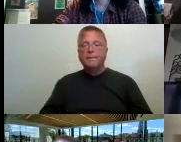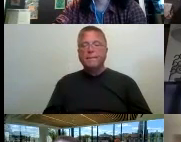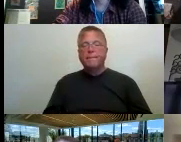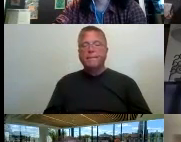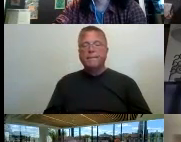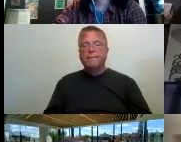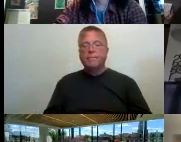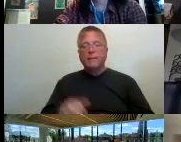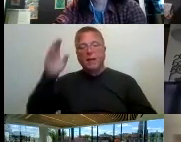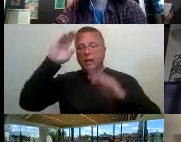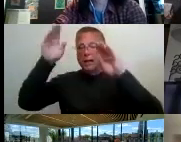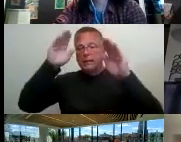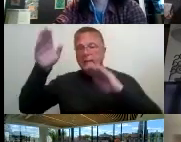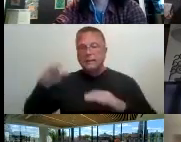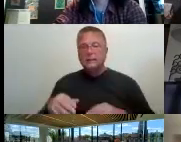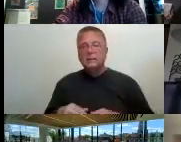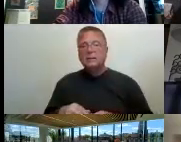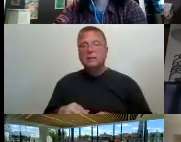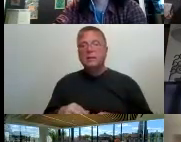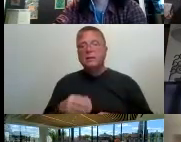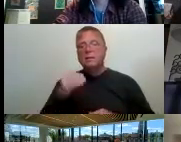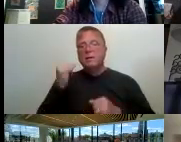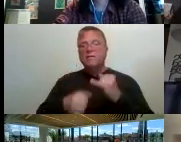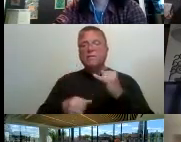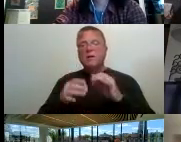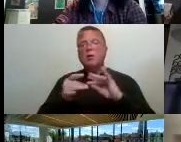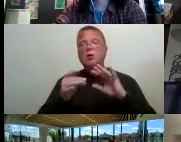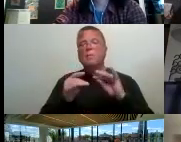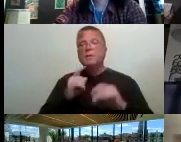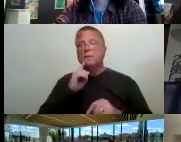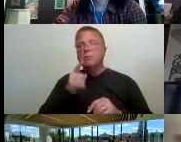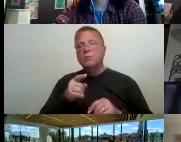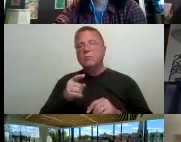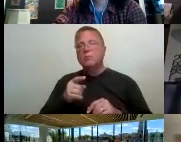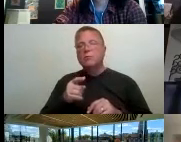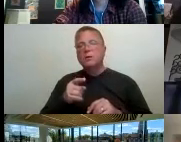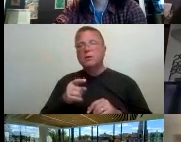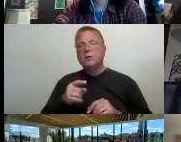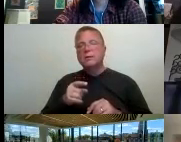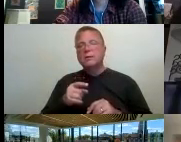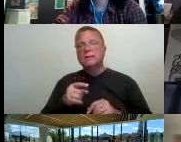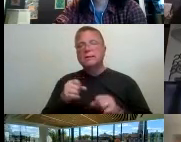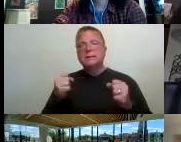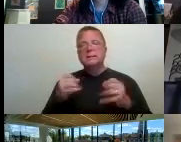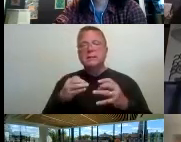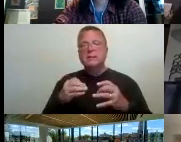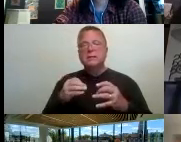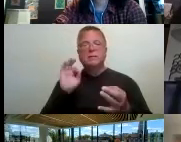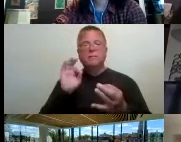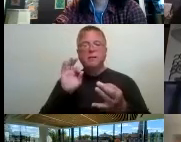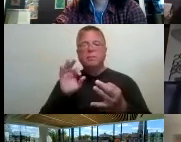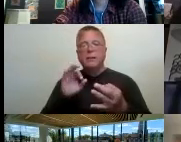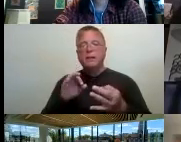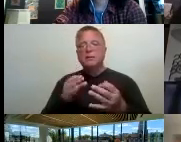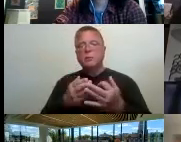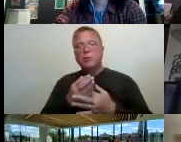Hey guys, my final comments. I'm really appreciative of feedbacks that Richard,